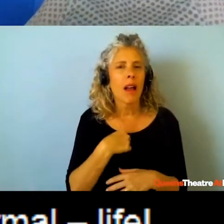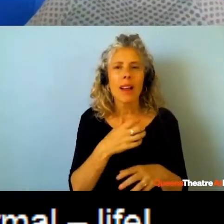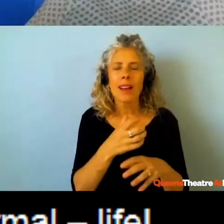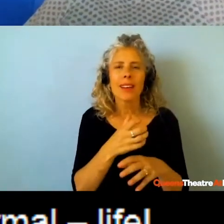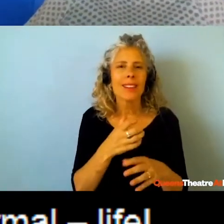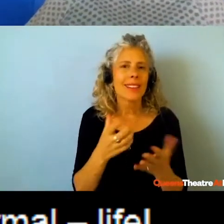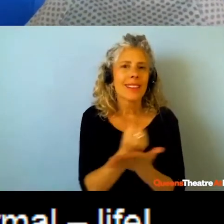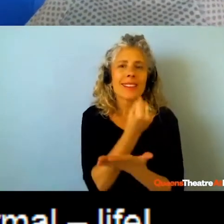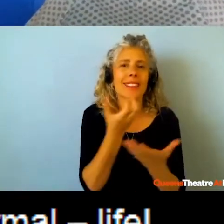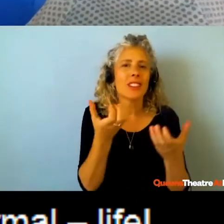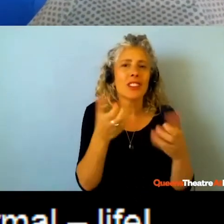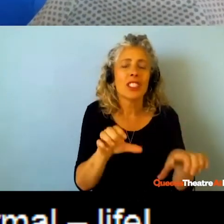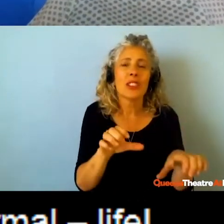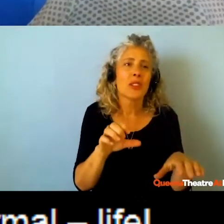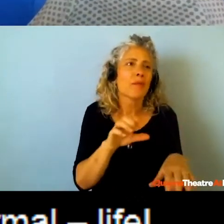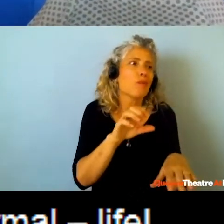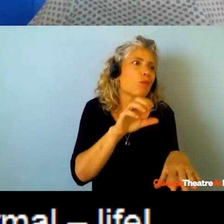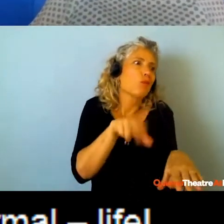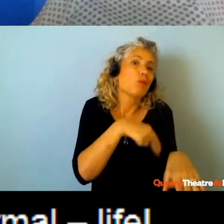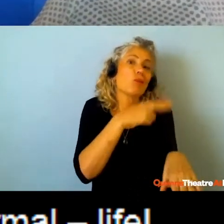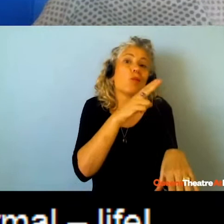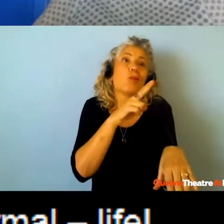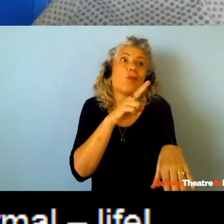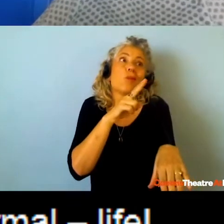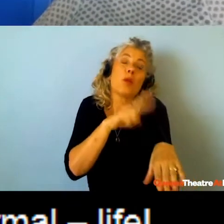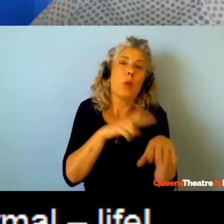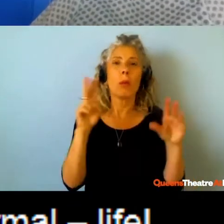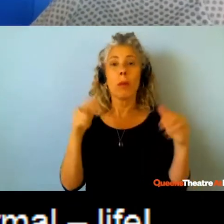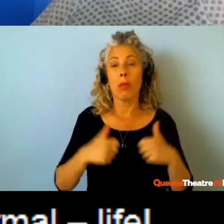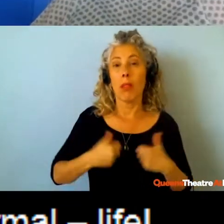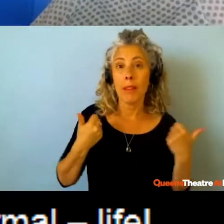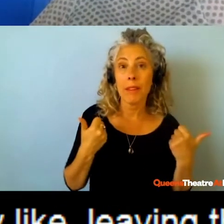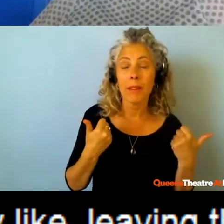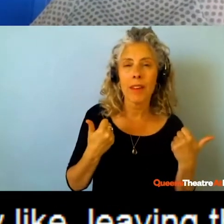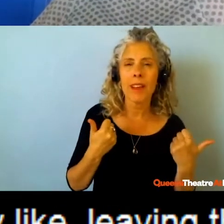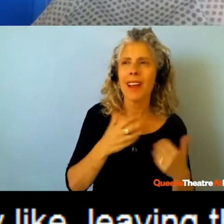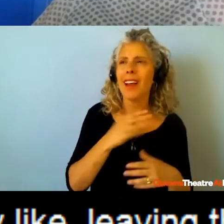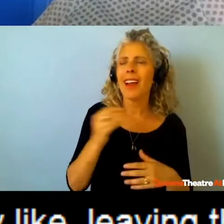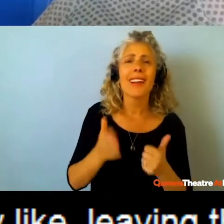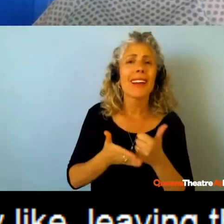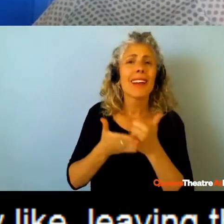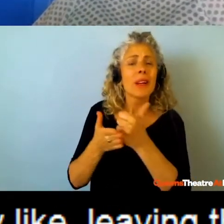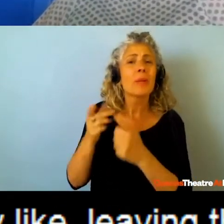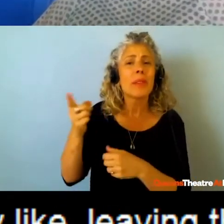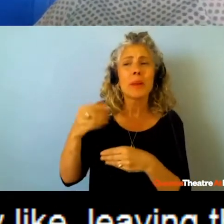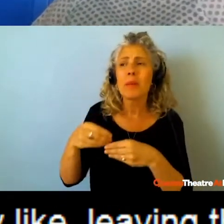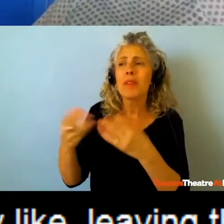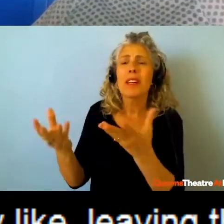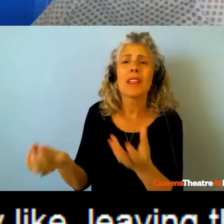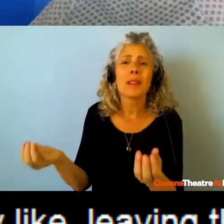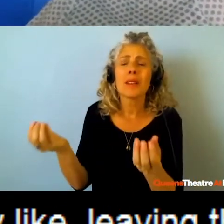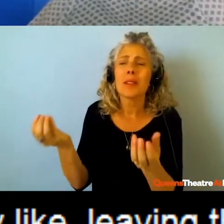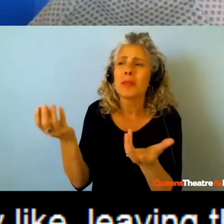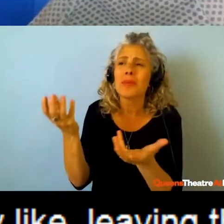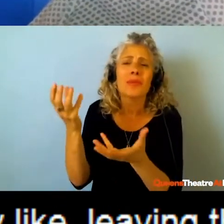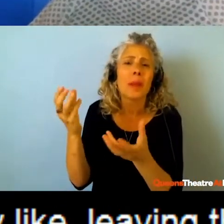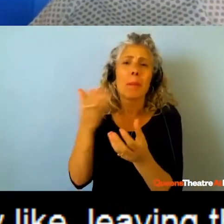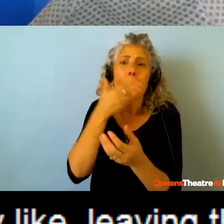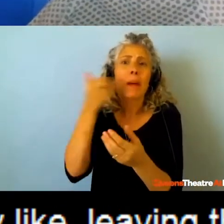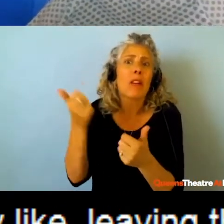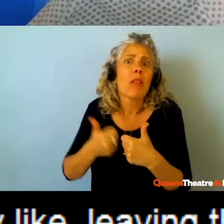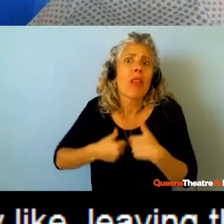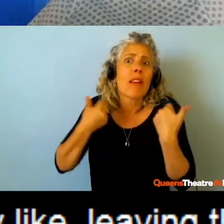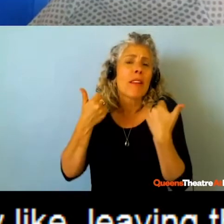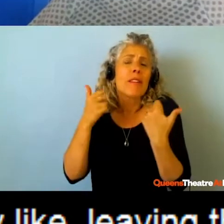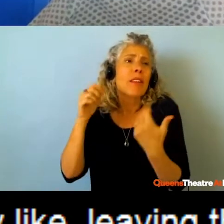well, mostly normal life. I can help give them the golden years they deserve by, like, leaving them presents for the next 100